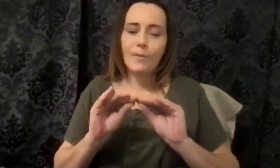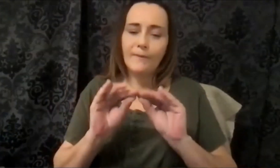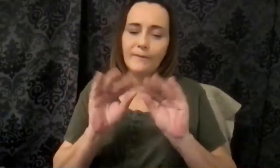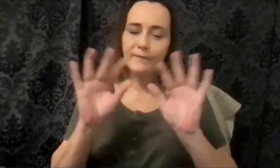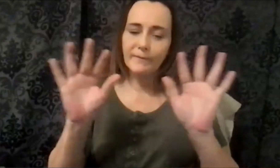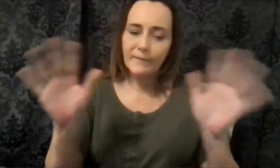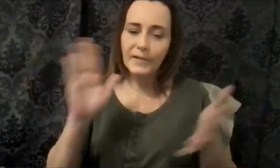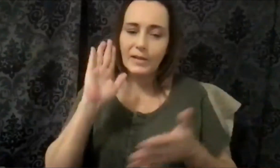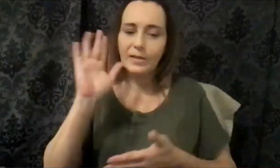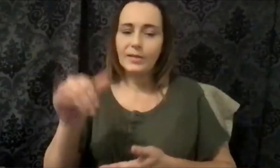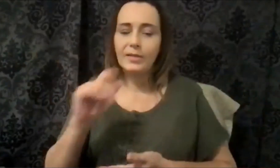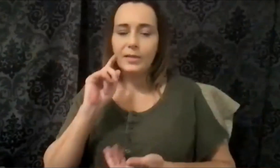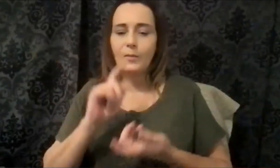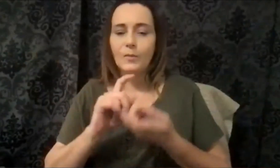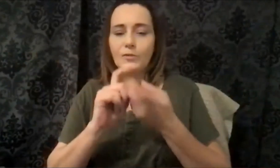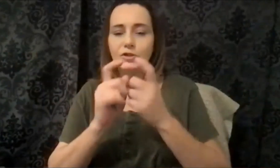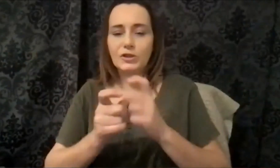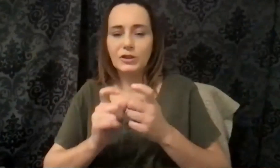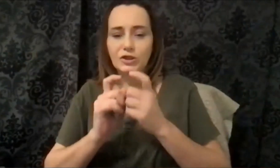would change